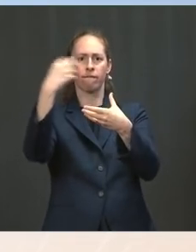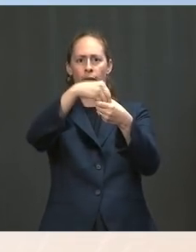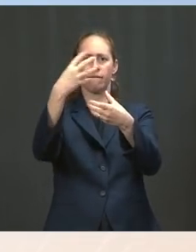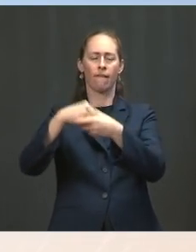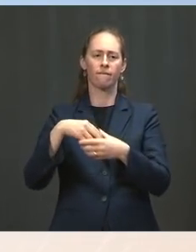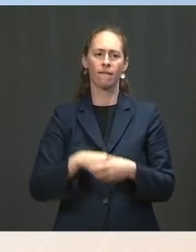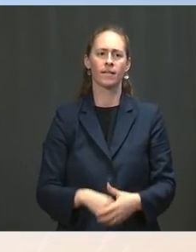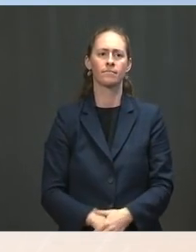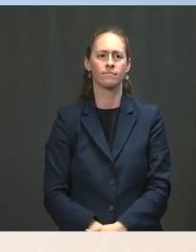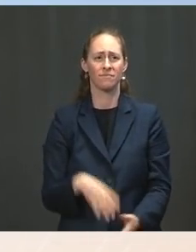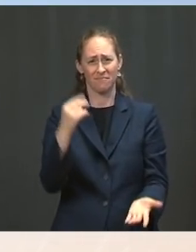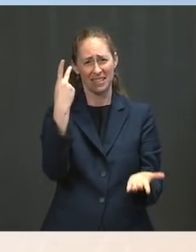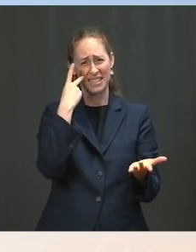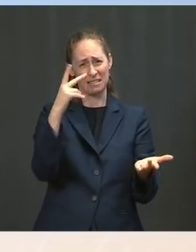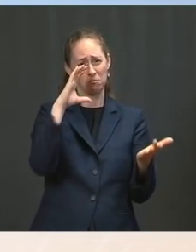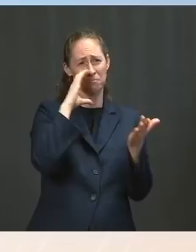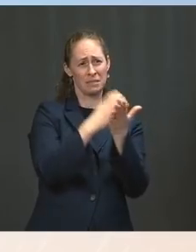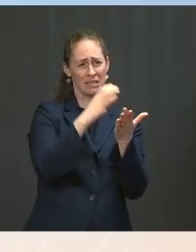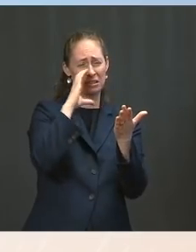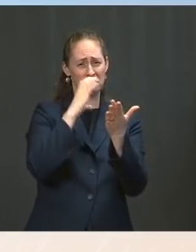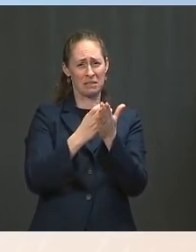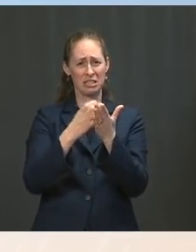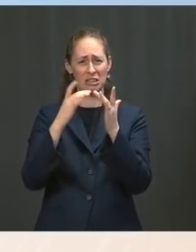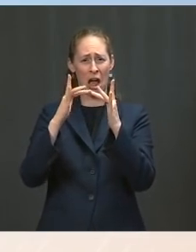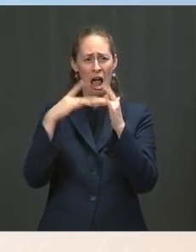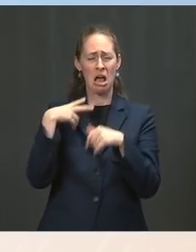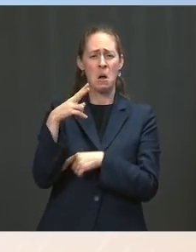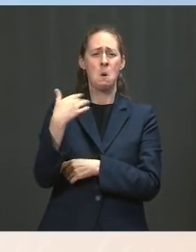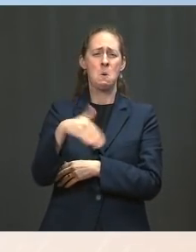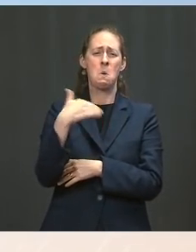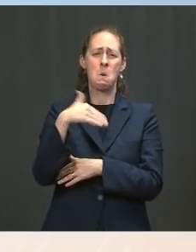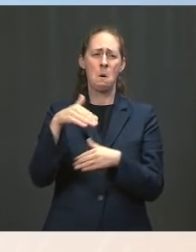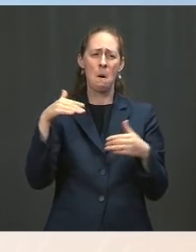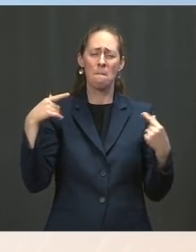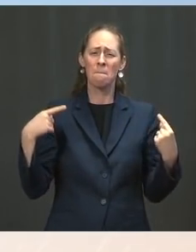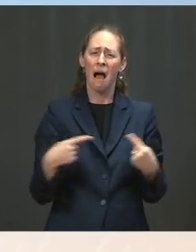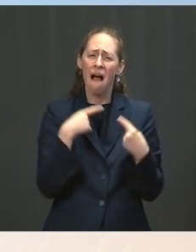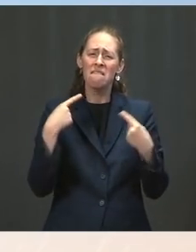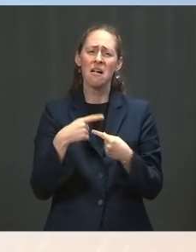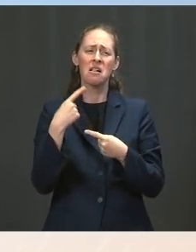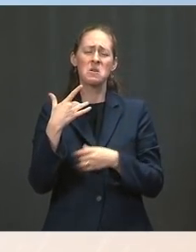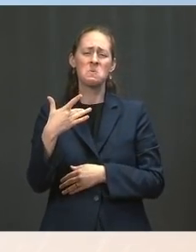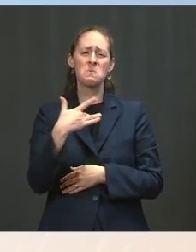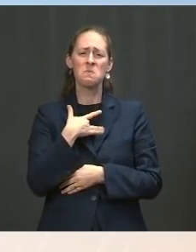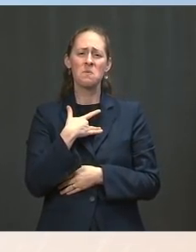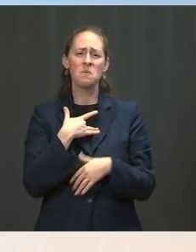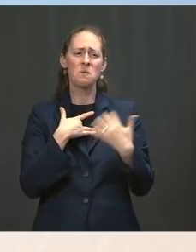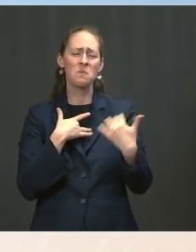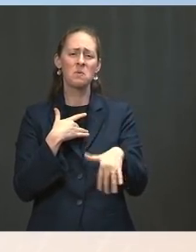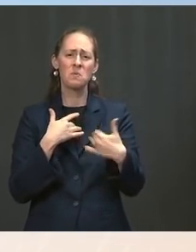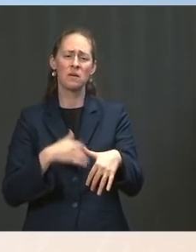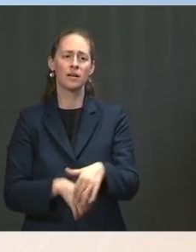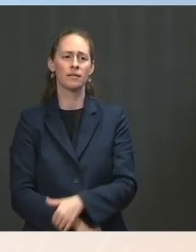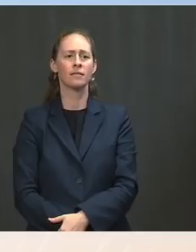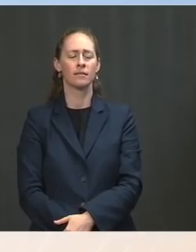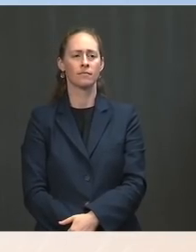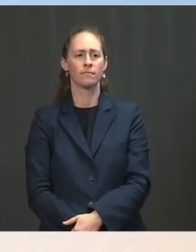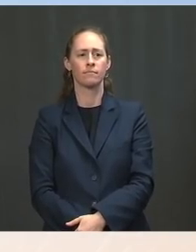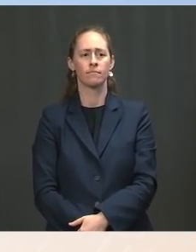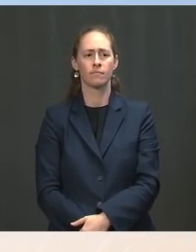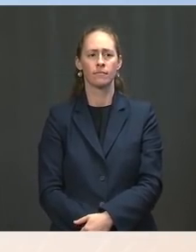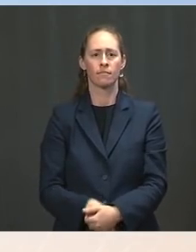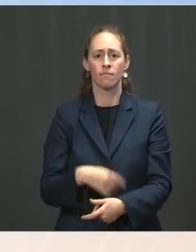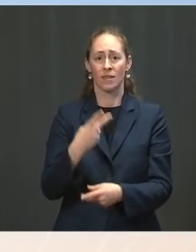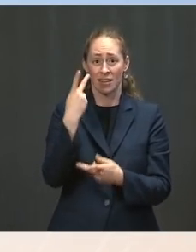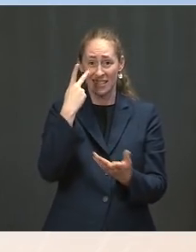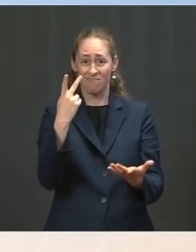desperation. But no operation like this, no evacuation from a capital that has fallen in a civil war, could unfold